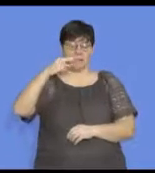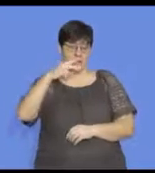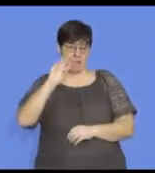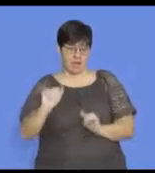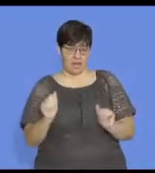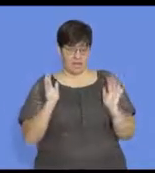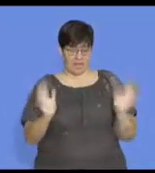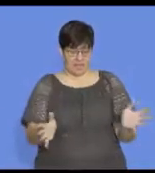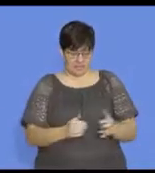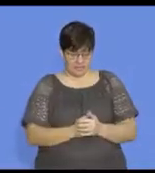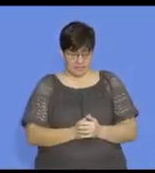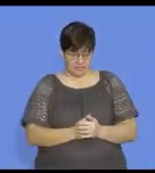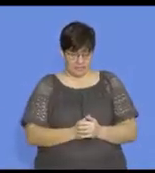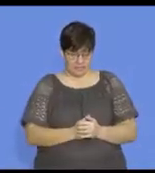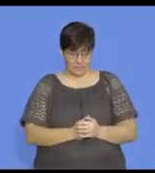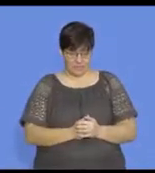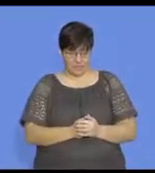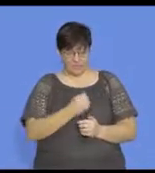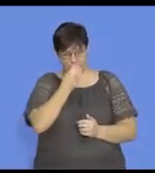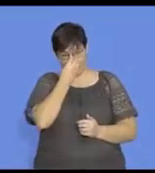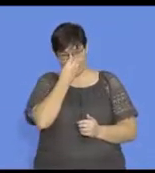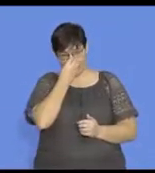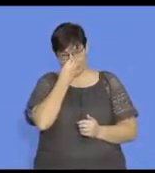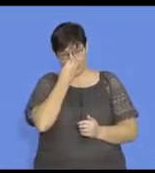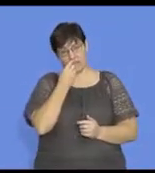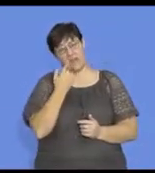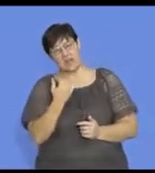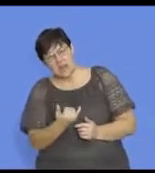two concepts I just want you to understand.